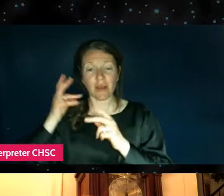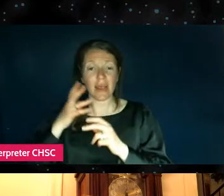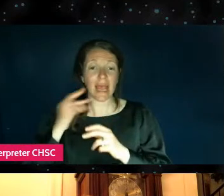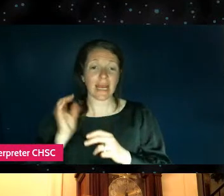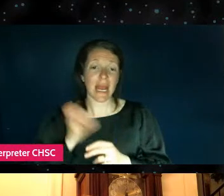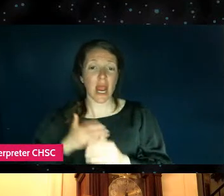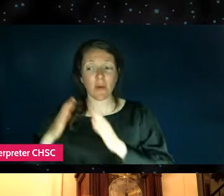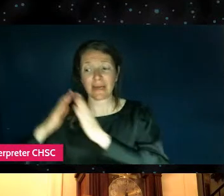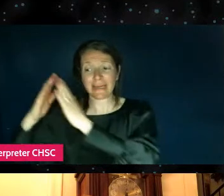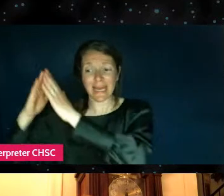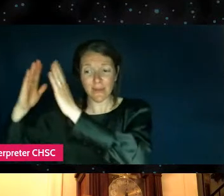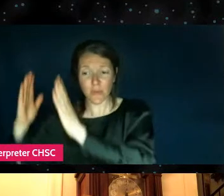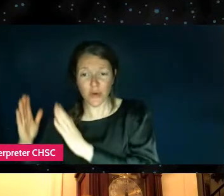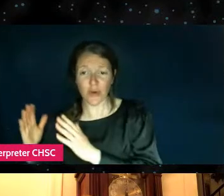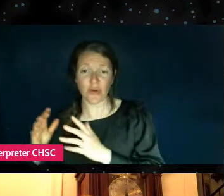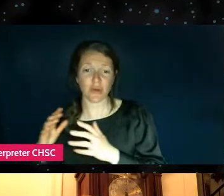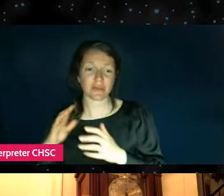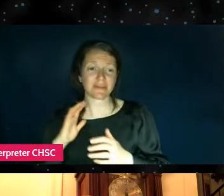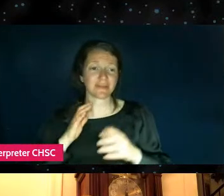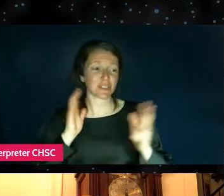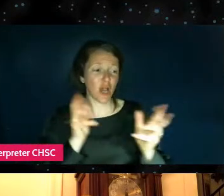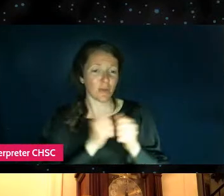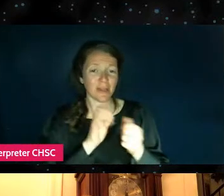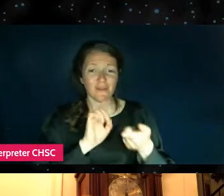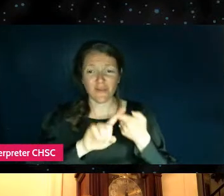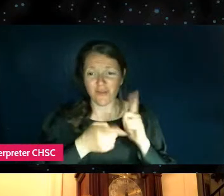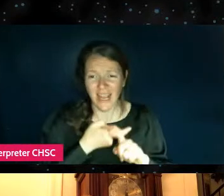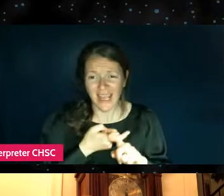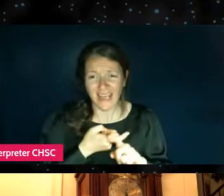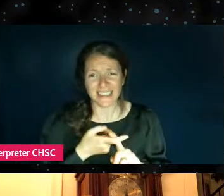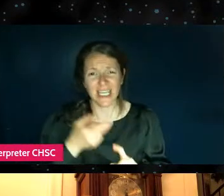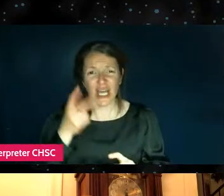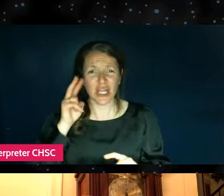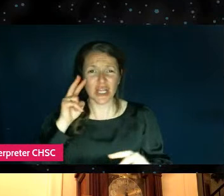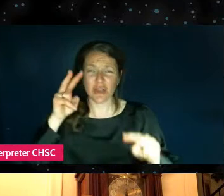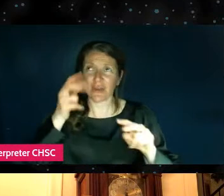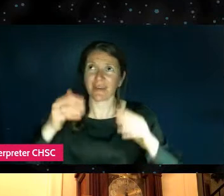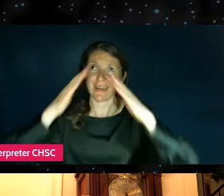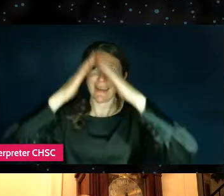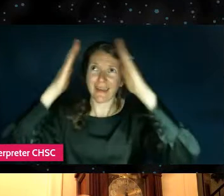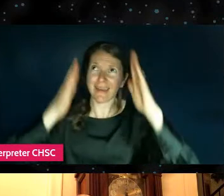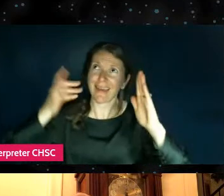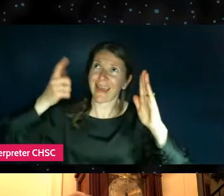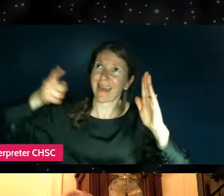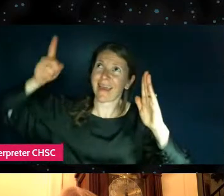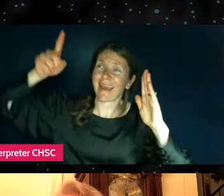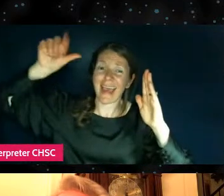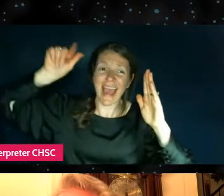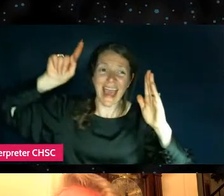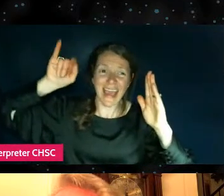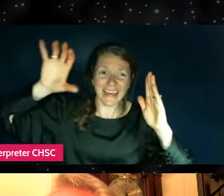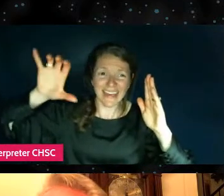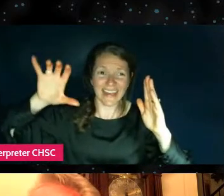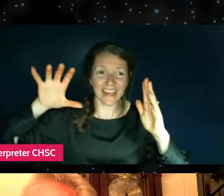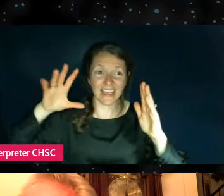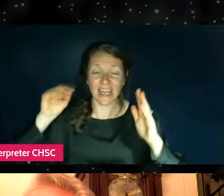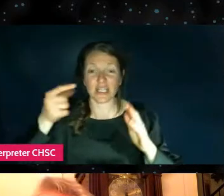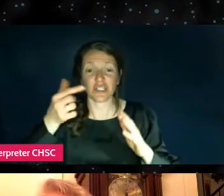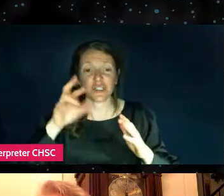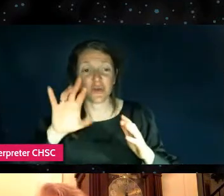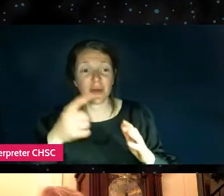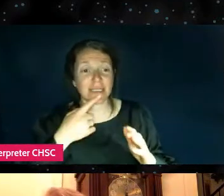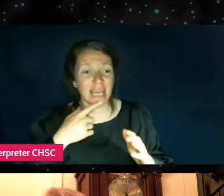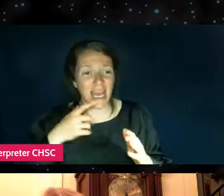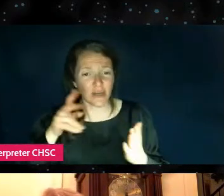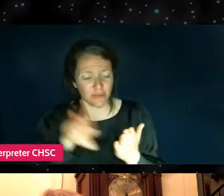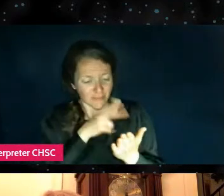neighbors and friends and look in the attics, you know, and look in the, you know, like George says, like when we were just going through all his old pictures